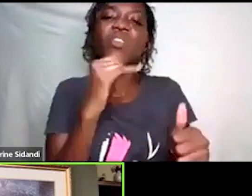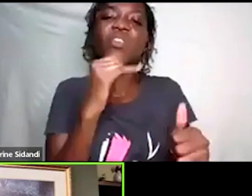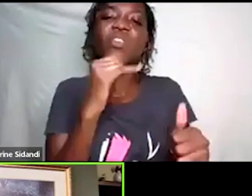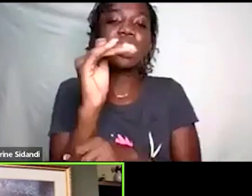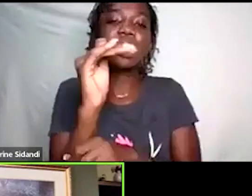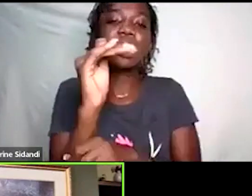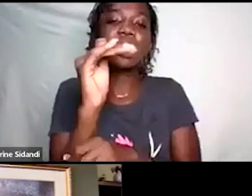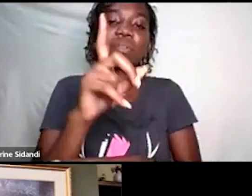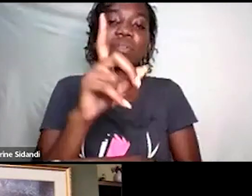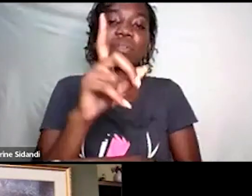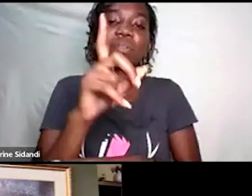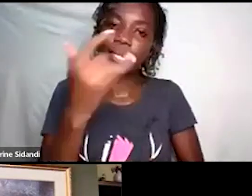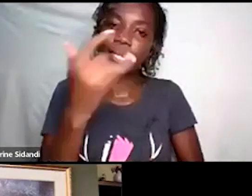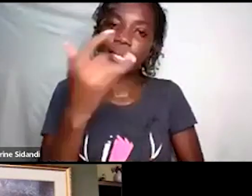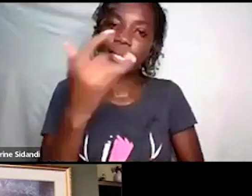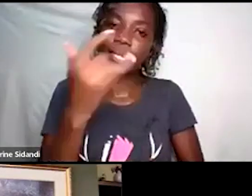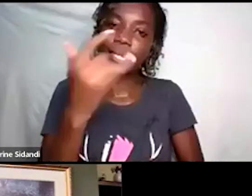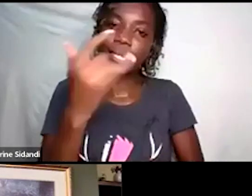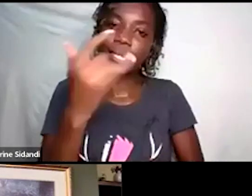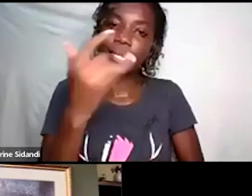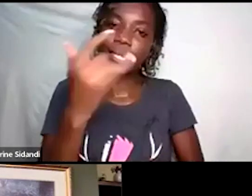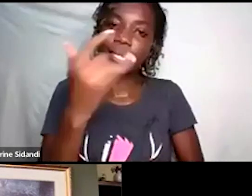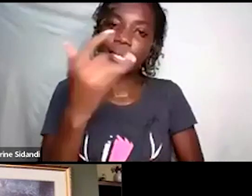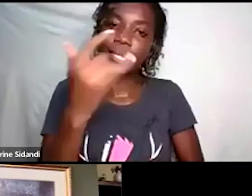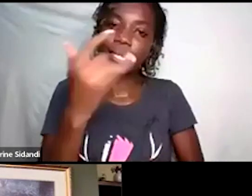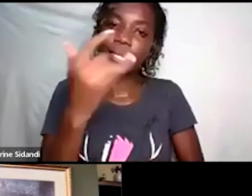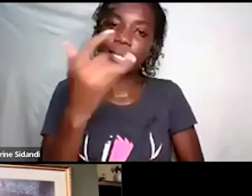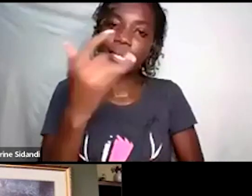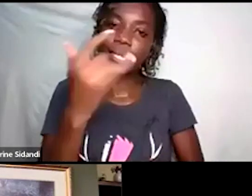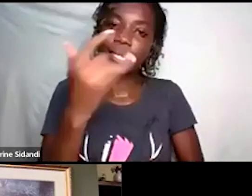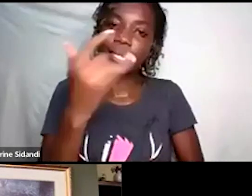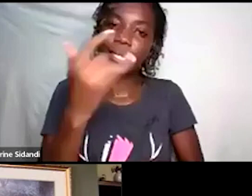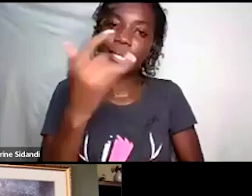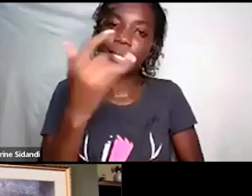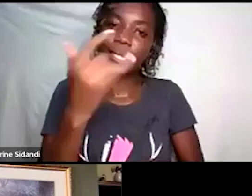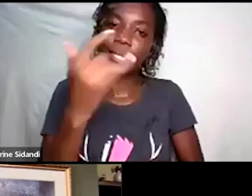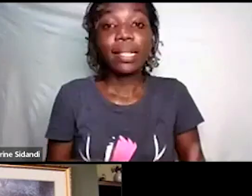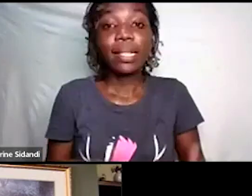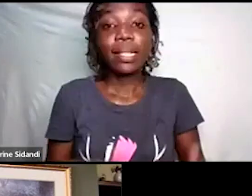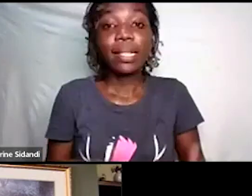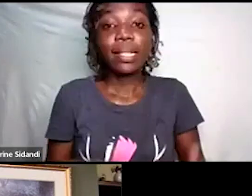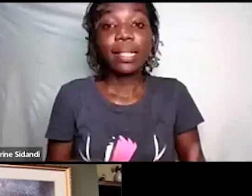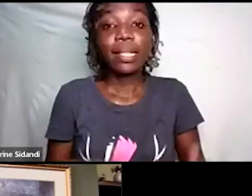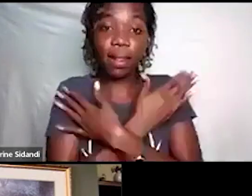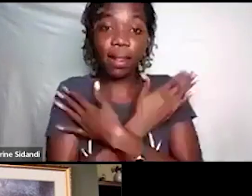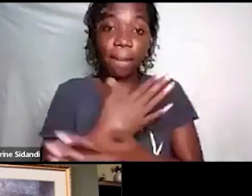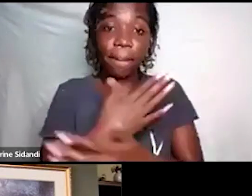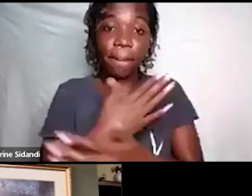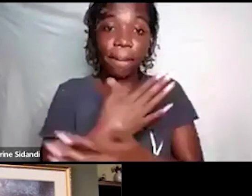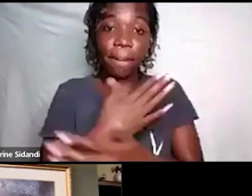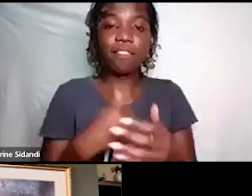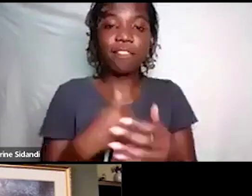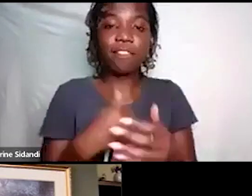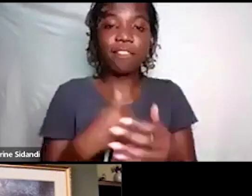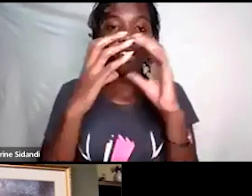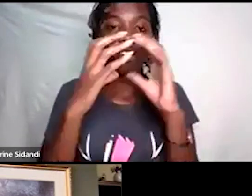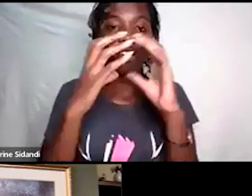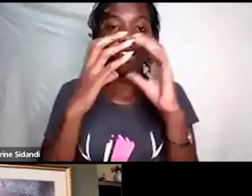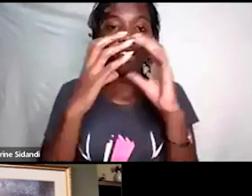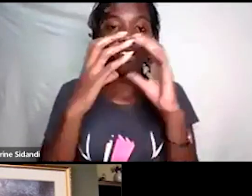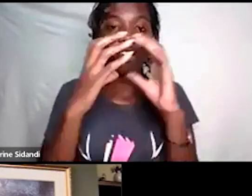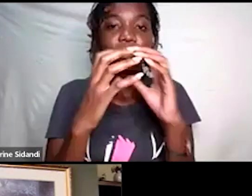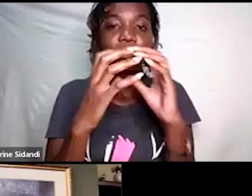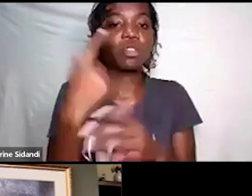it. Yeah. Now, so a friend of mine, we were having a conversation last week. He saw the flyer and he was